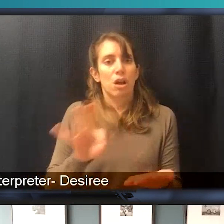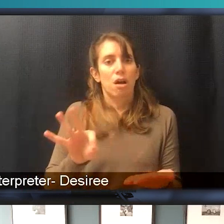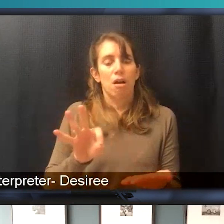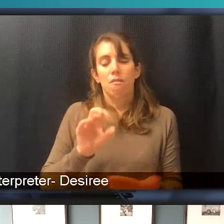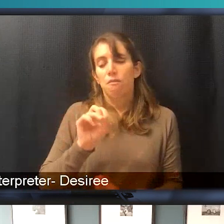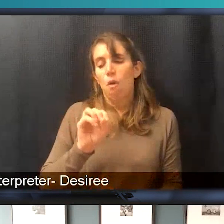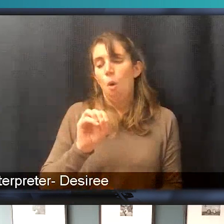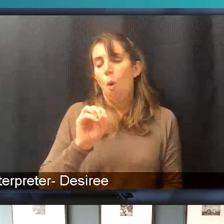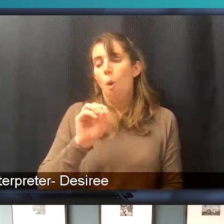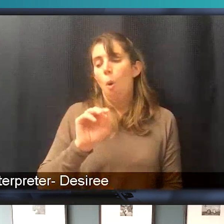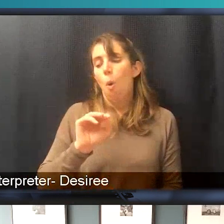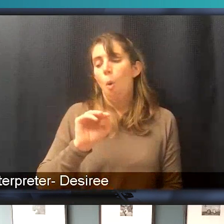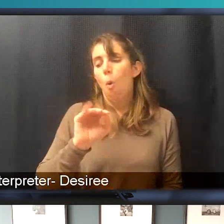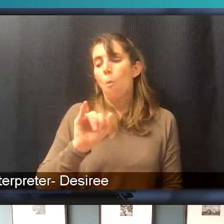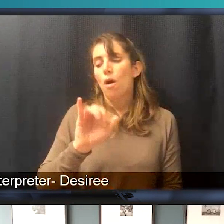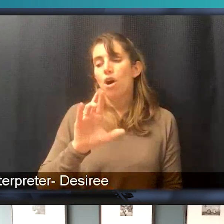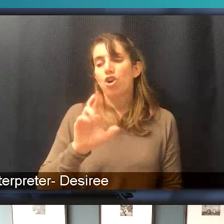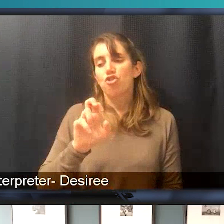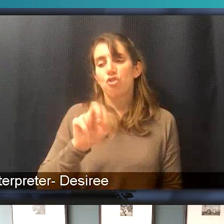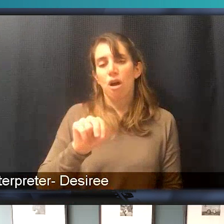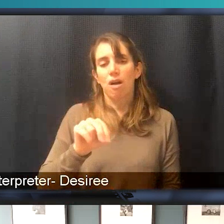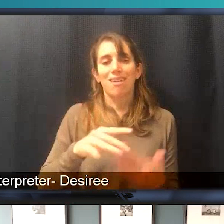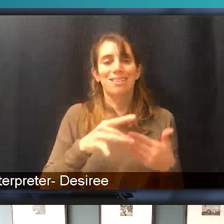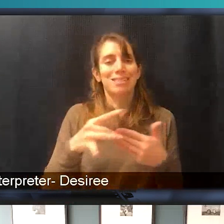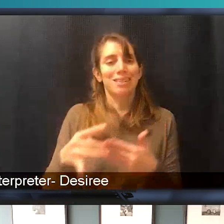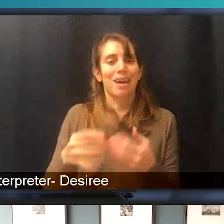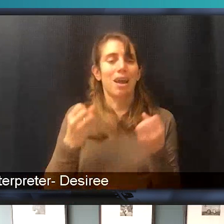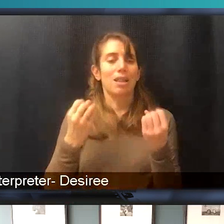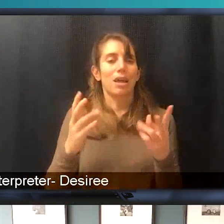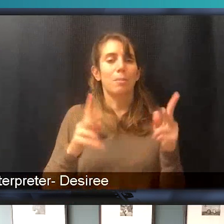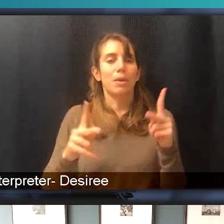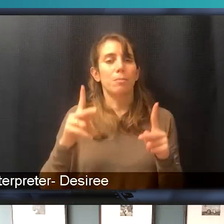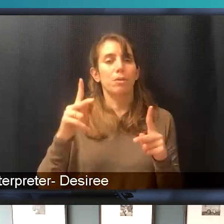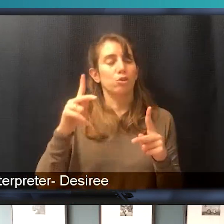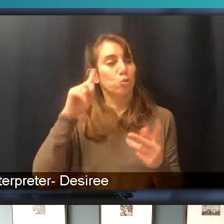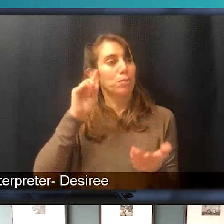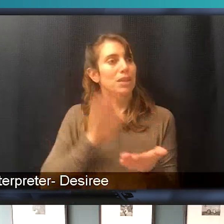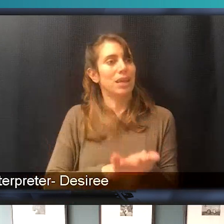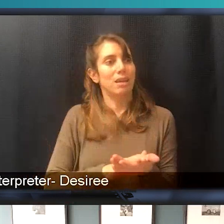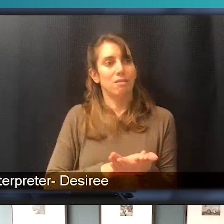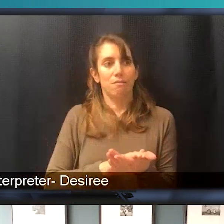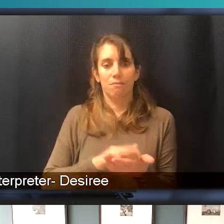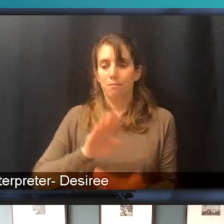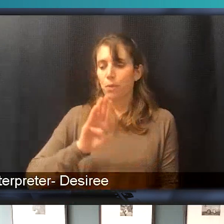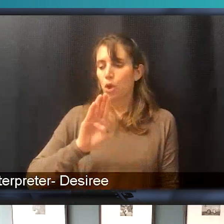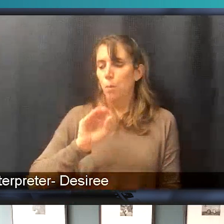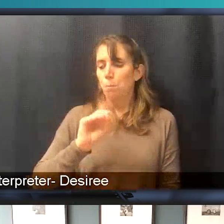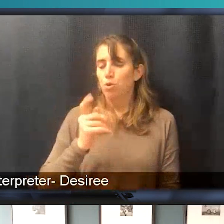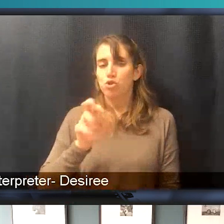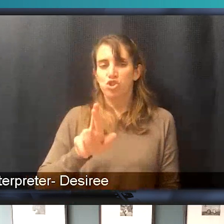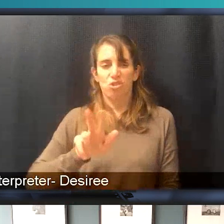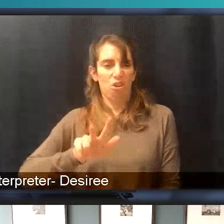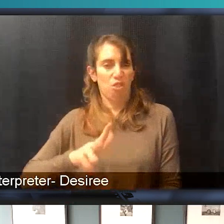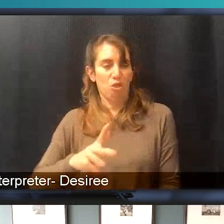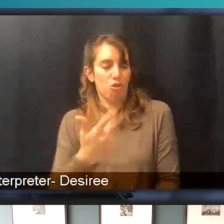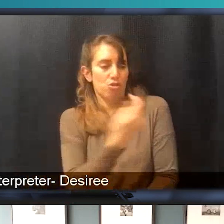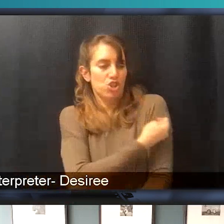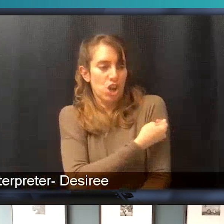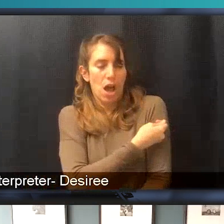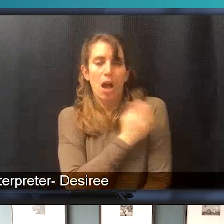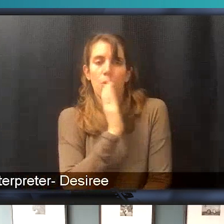Omicron, I think, has led a lot of people to believe that boosters are going to play a larger role. And I'd like to know from both